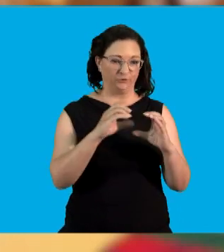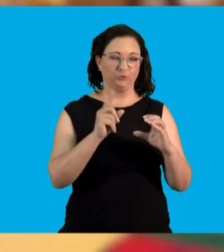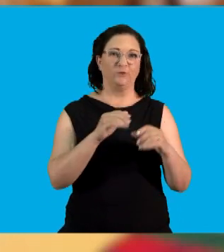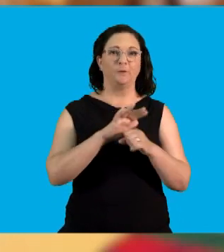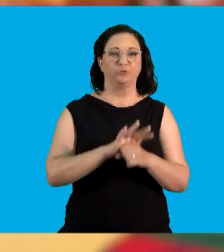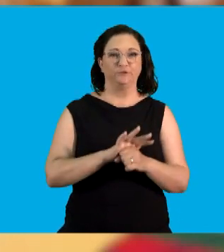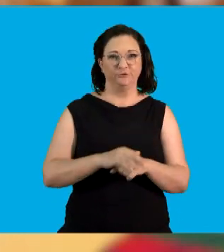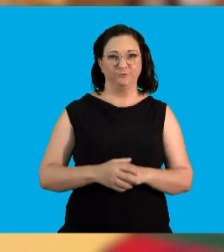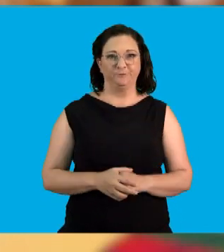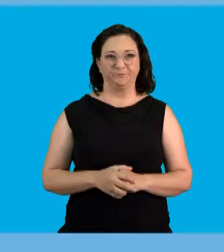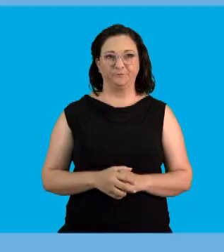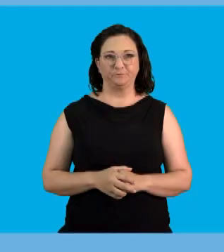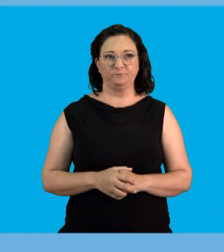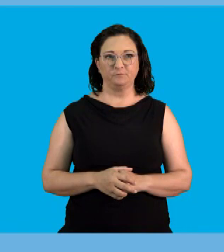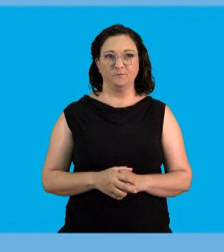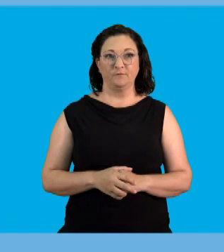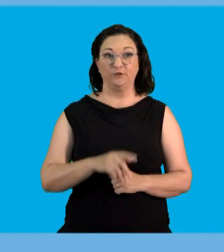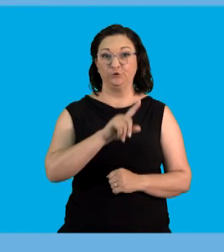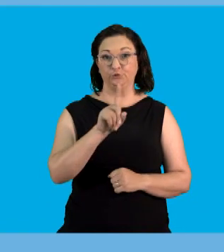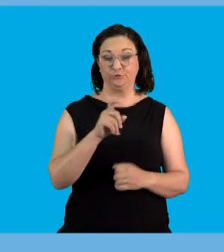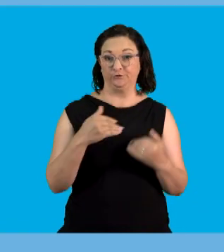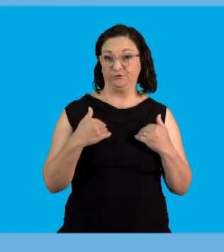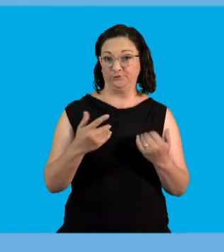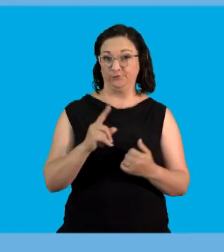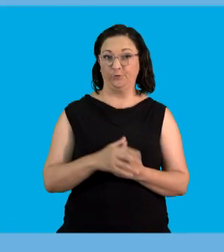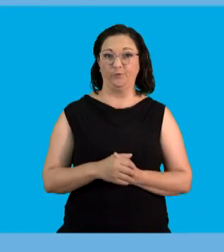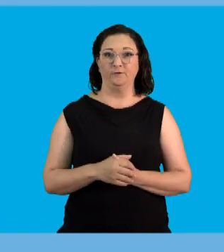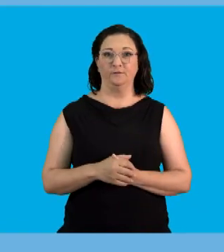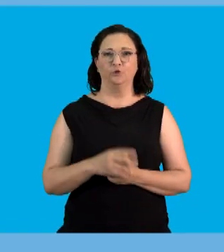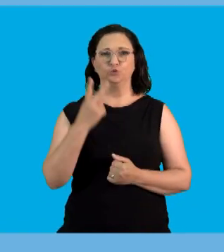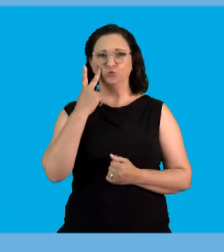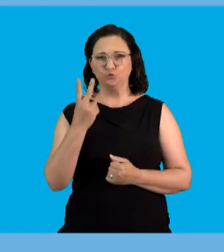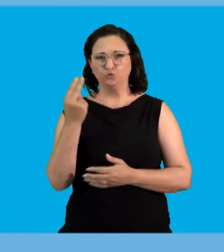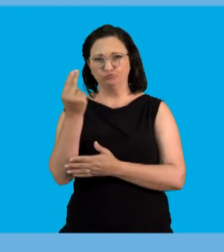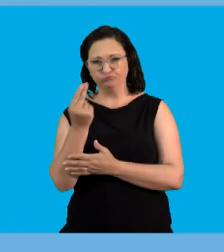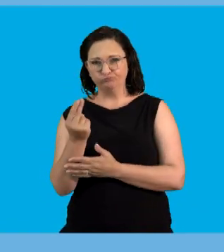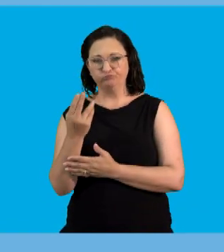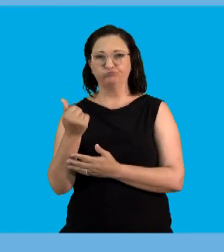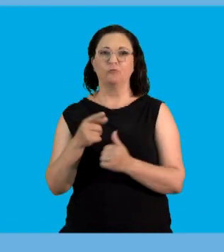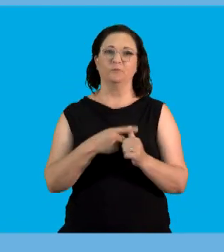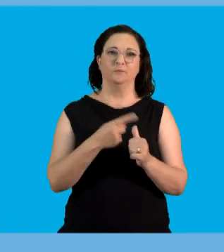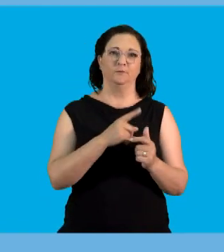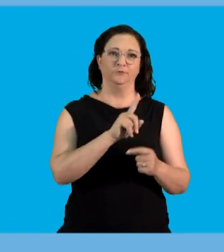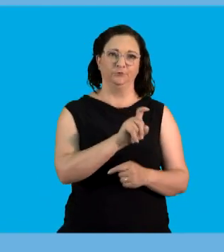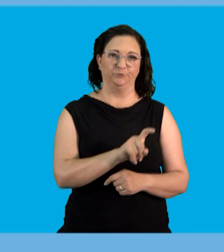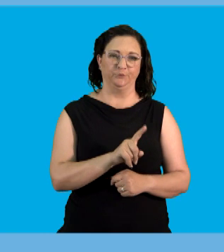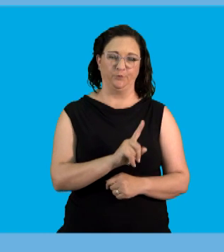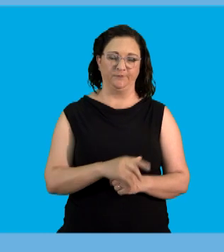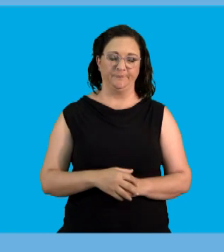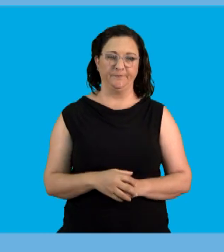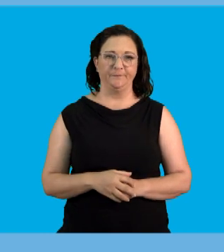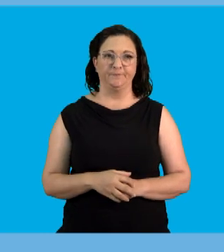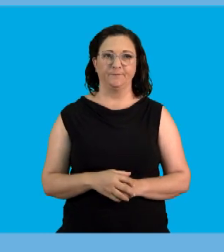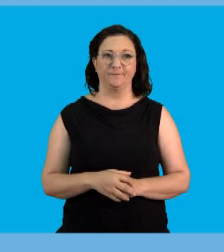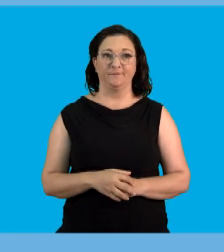So now let's start. We are given this question here and they want us to refer to the diagram and answer the following questions. So the